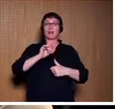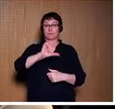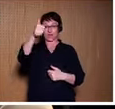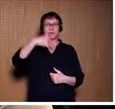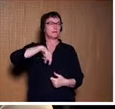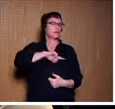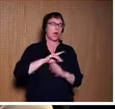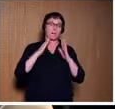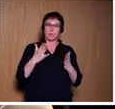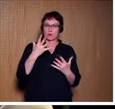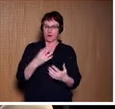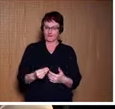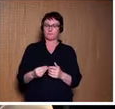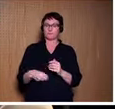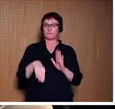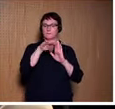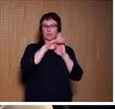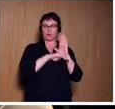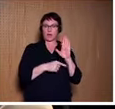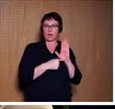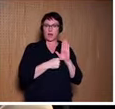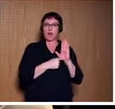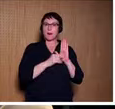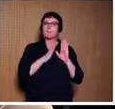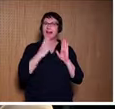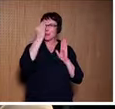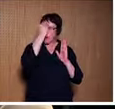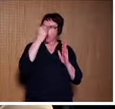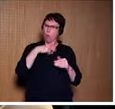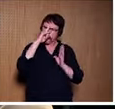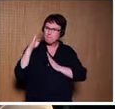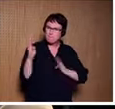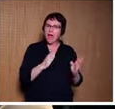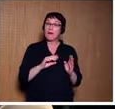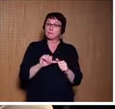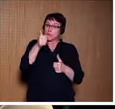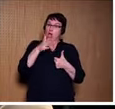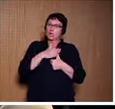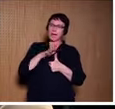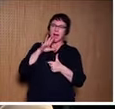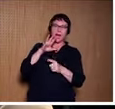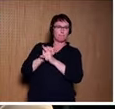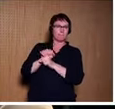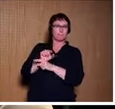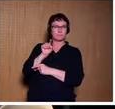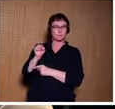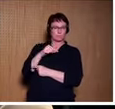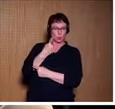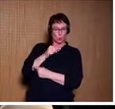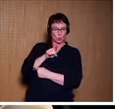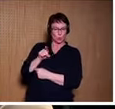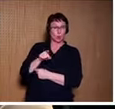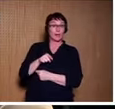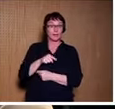to discover in order to disrobe the anti-gender organizations. We need to know who they are. Secondly, once we've discovered them, we